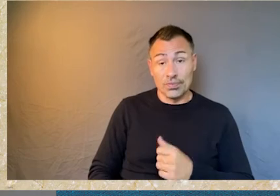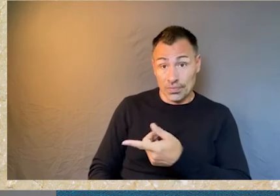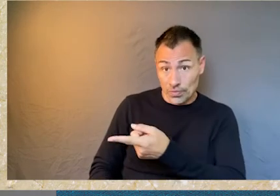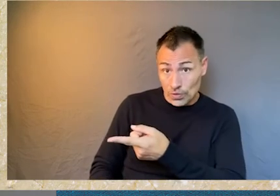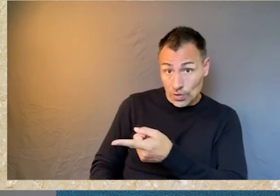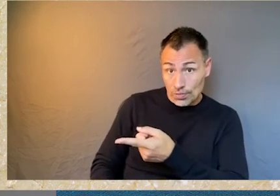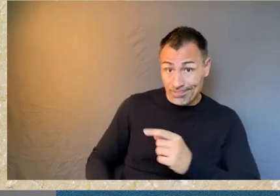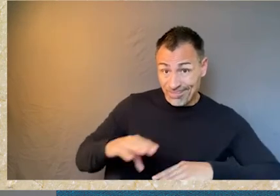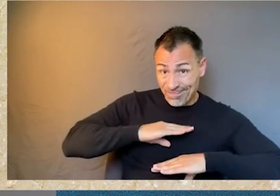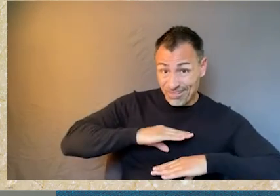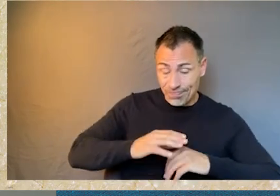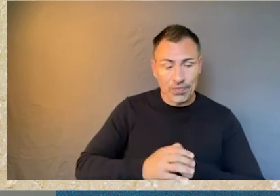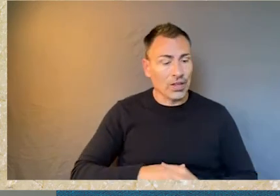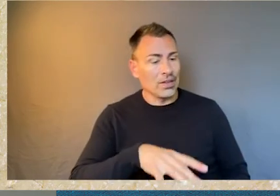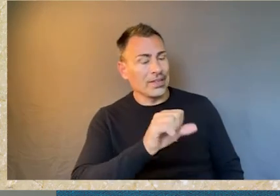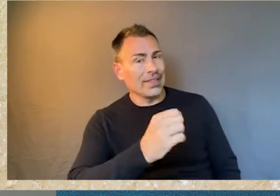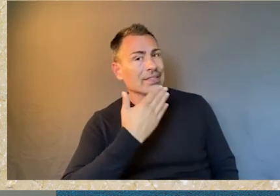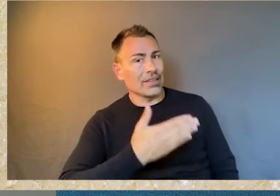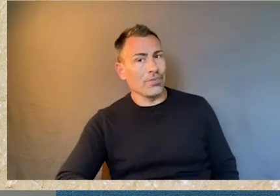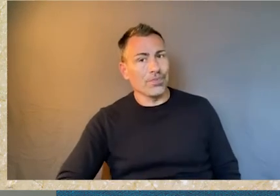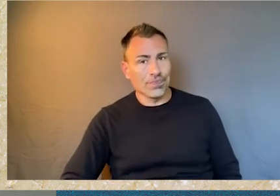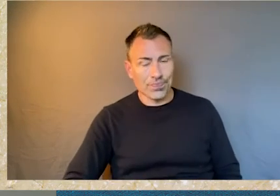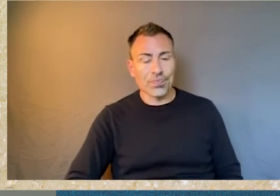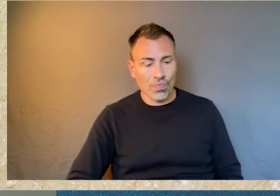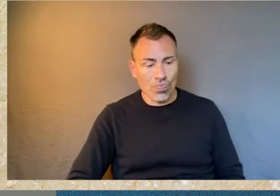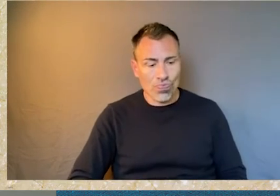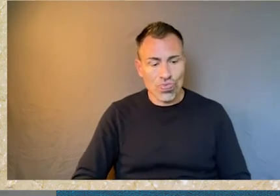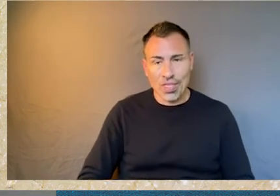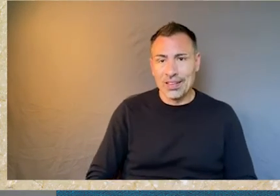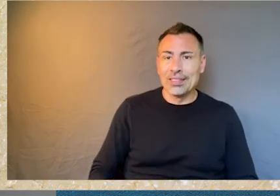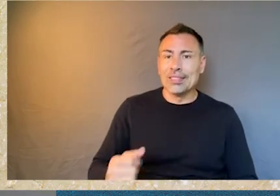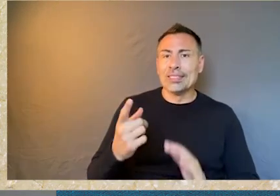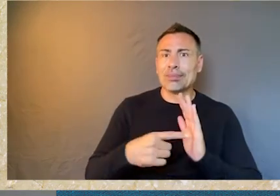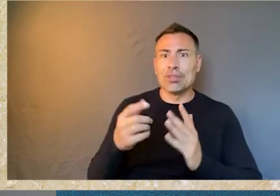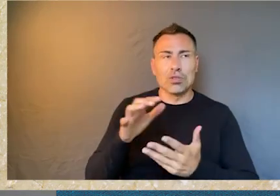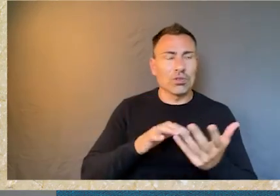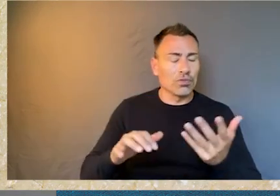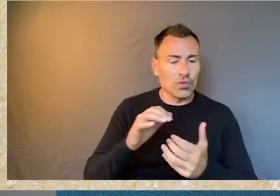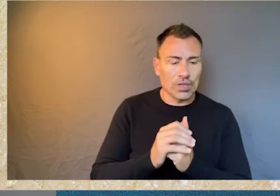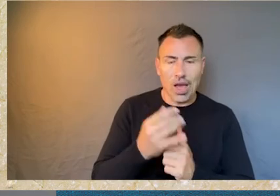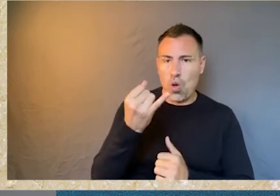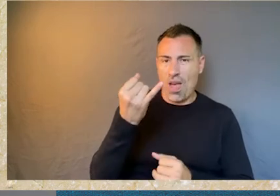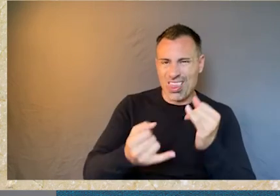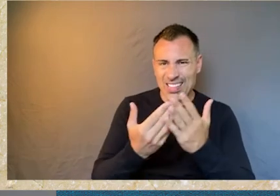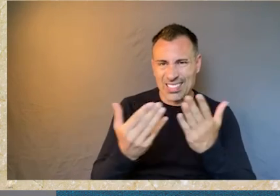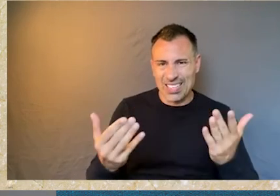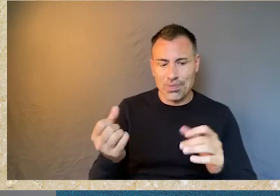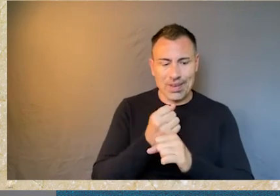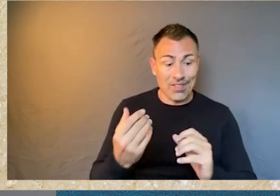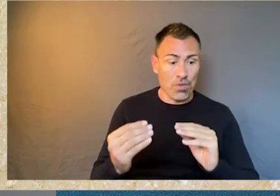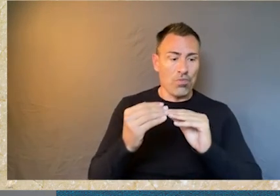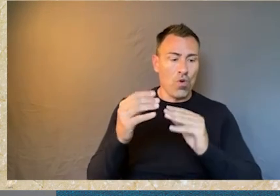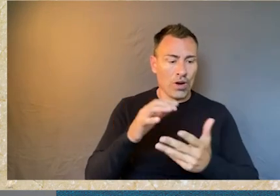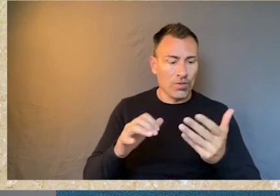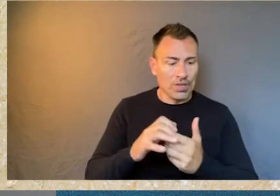your question, Adina? Totally. Thank you. Okay, good. It's so confusing. And one last thing to make it even more confusing, this